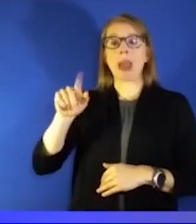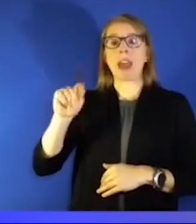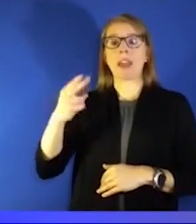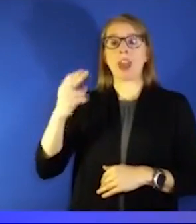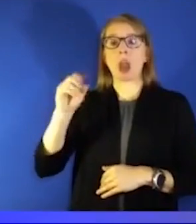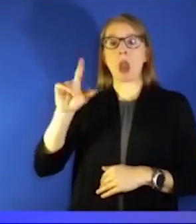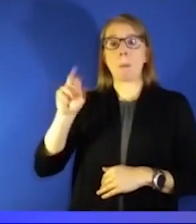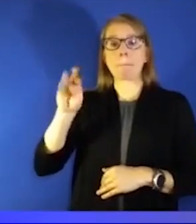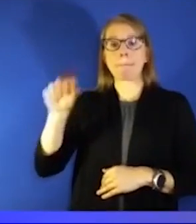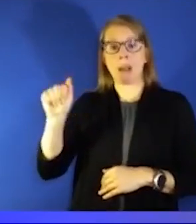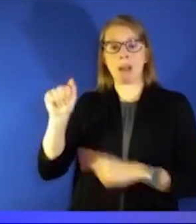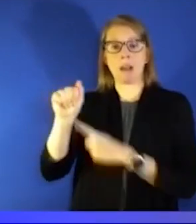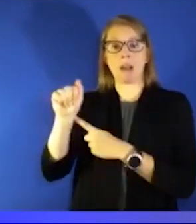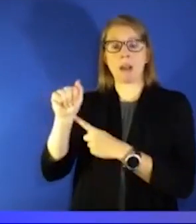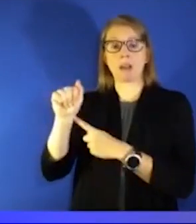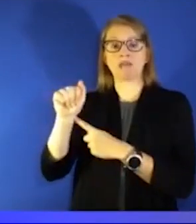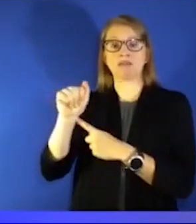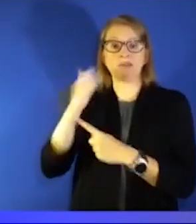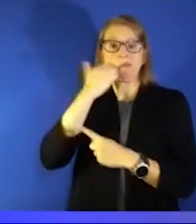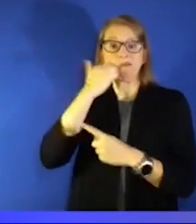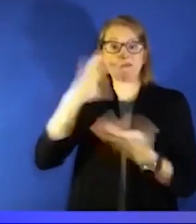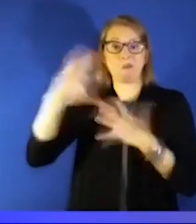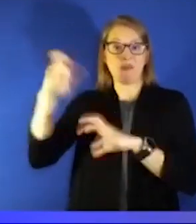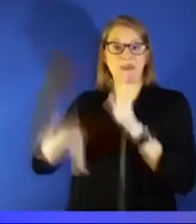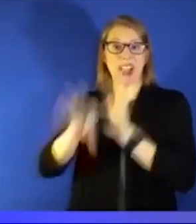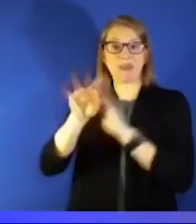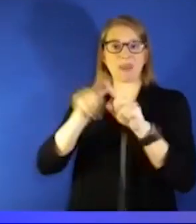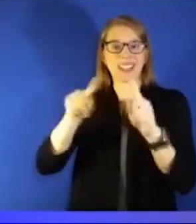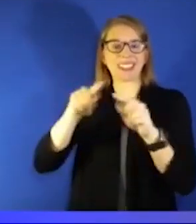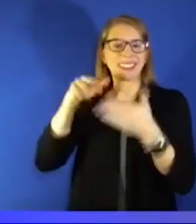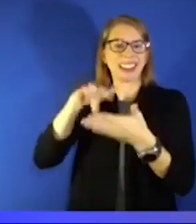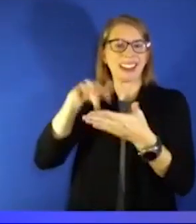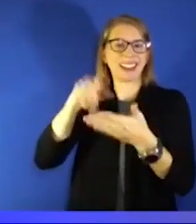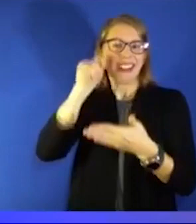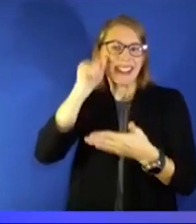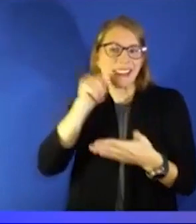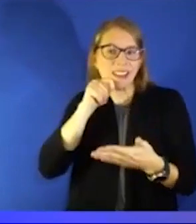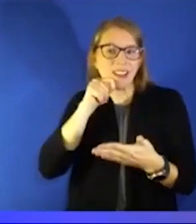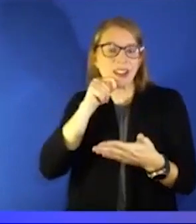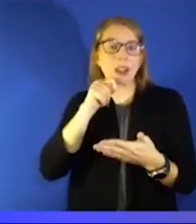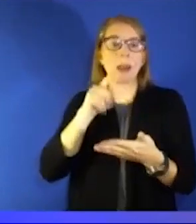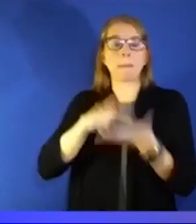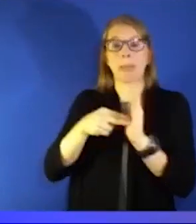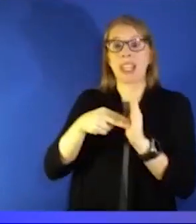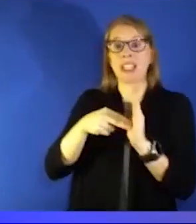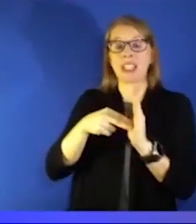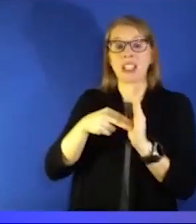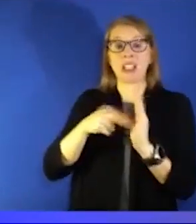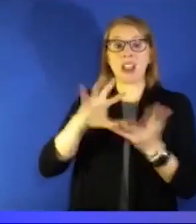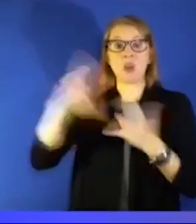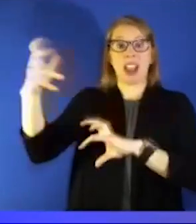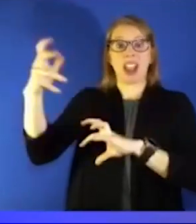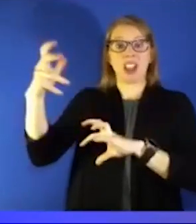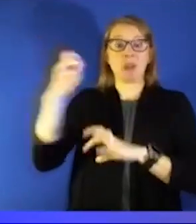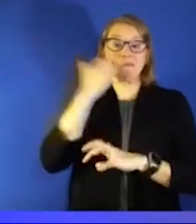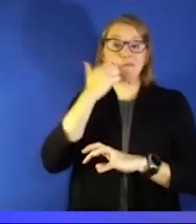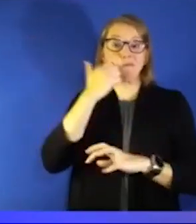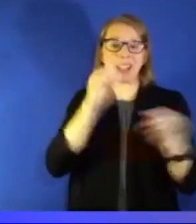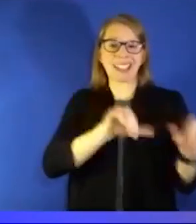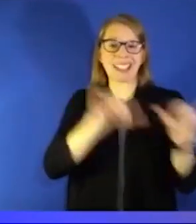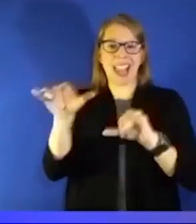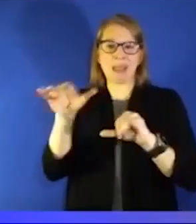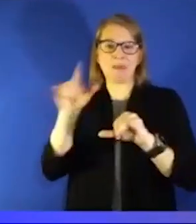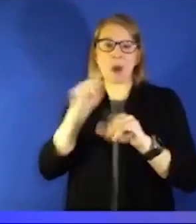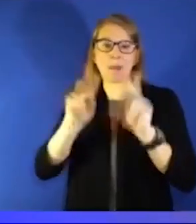find irregular periods, but we were studying teenagers, and the rate of irregular periods were the same in the people who were getting